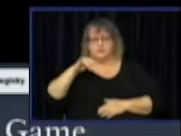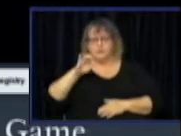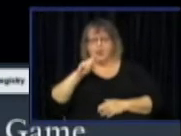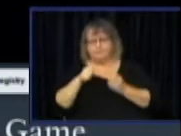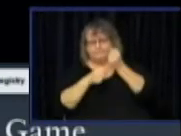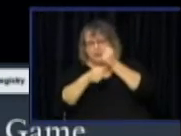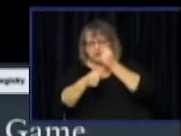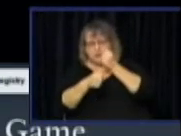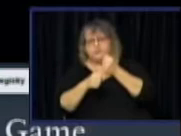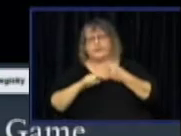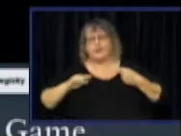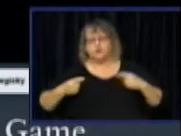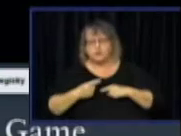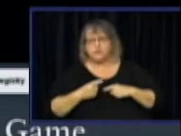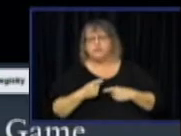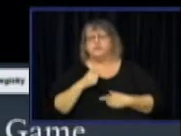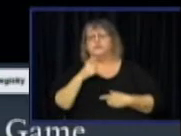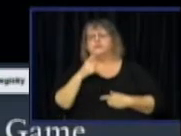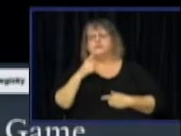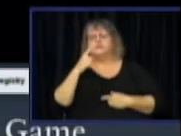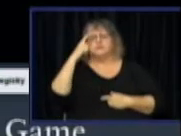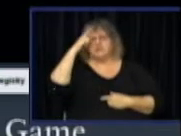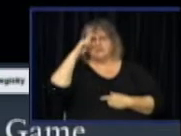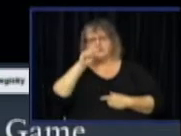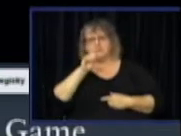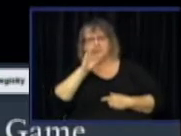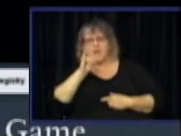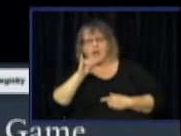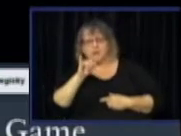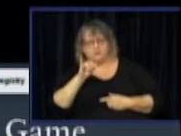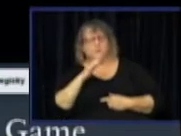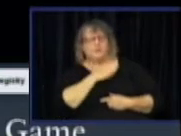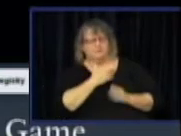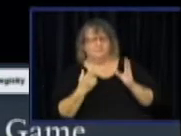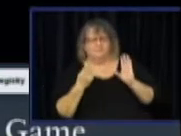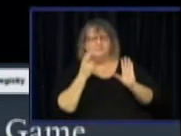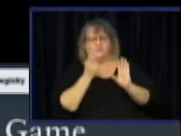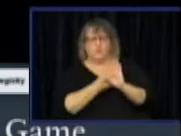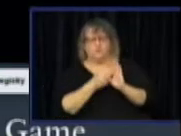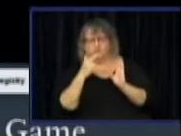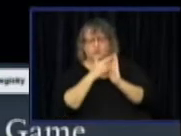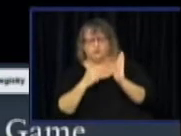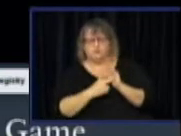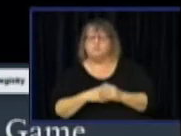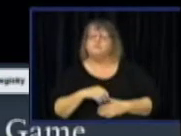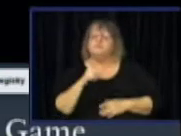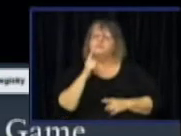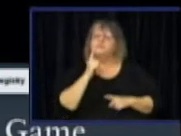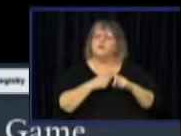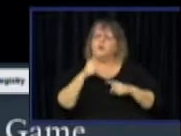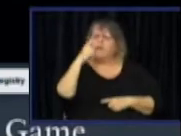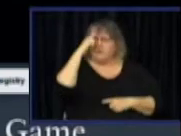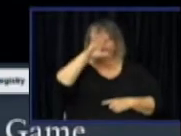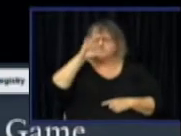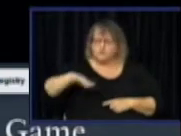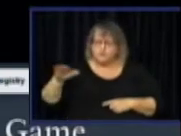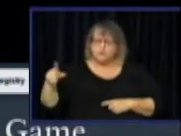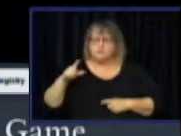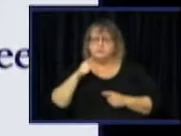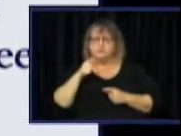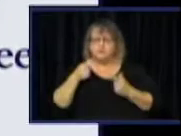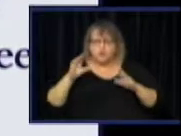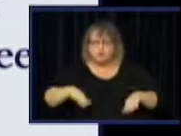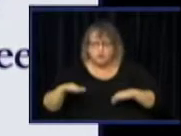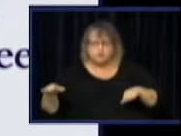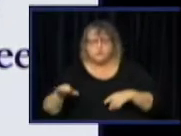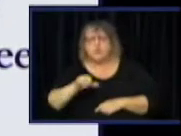or a traumatic brain injury, please consider joining the registry. Also think about your children, your